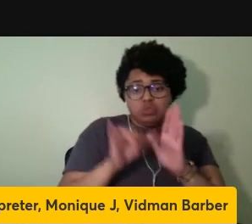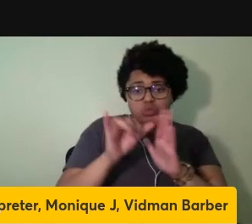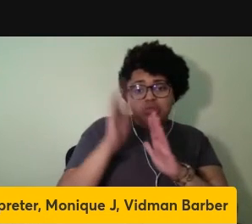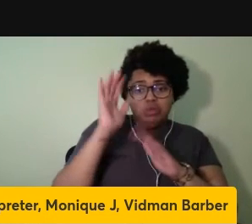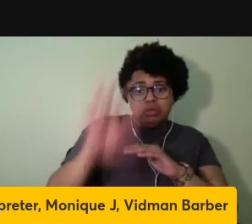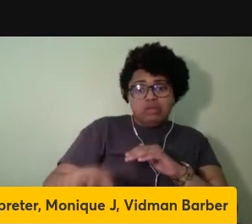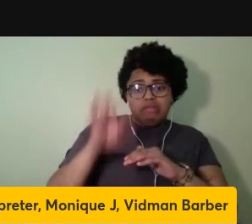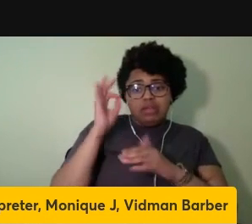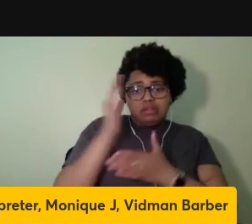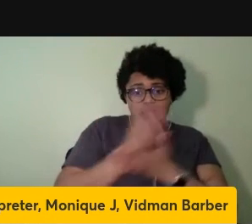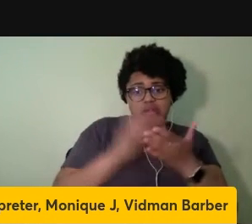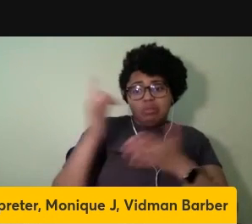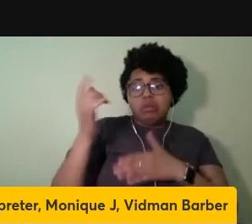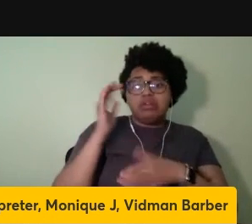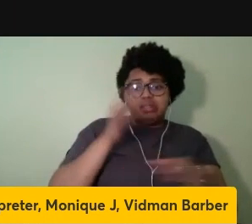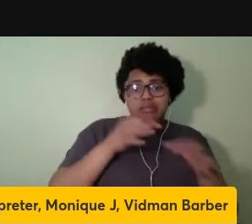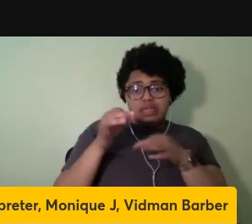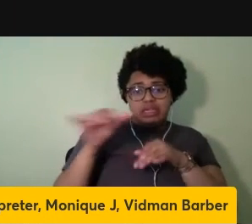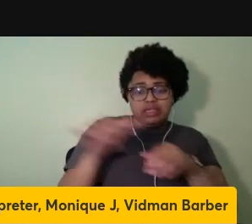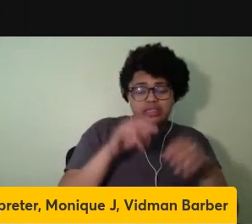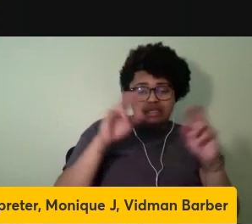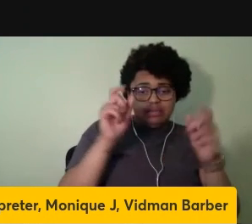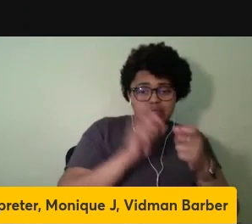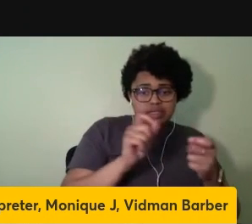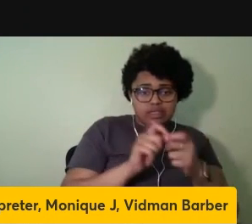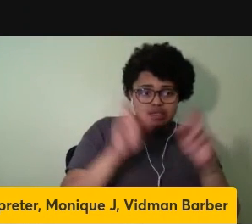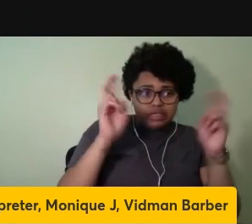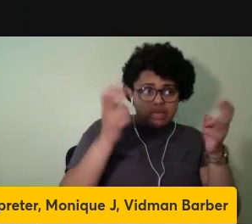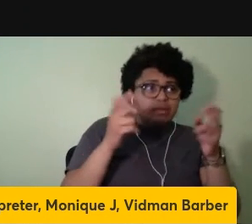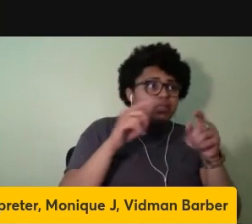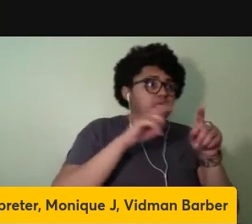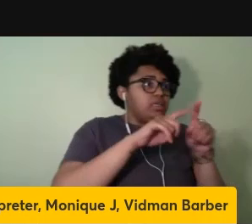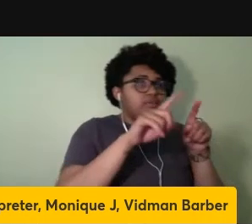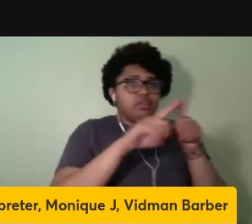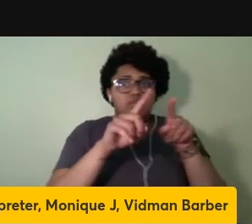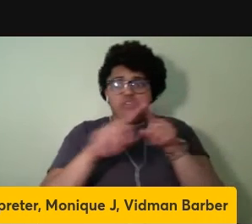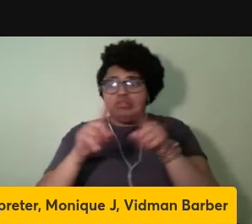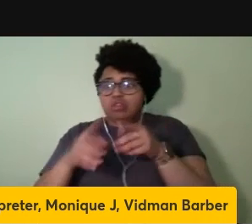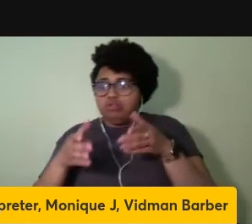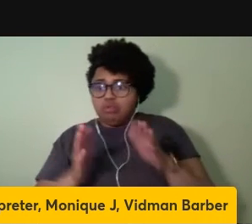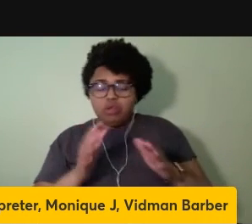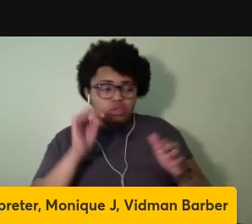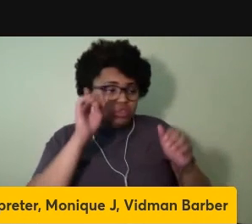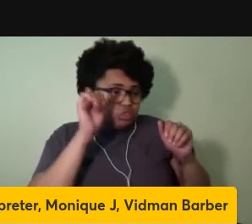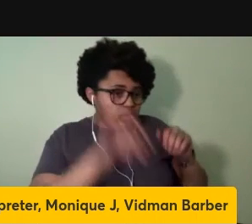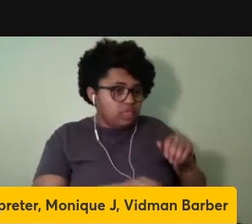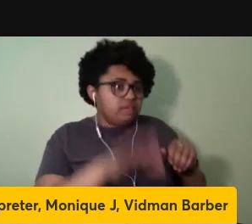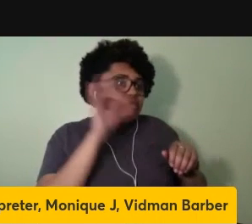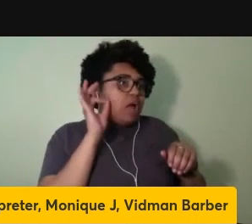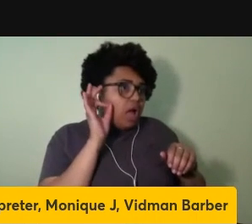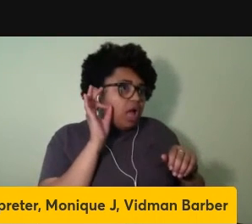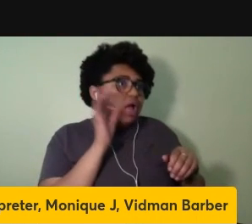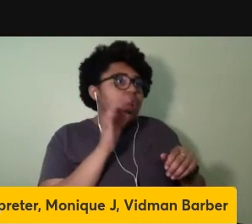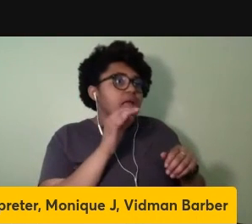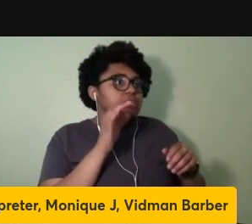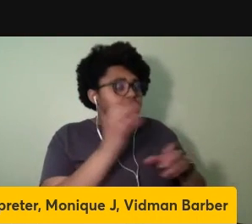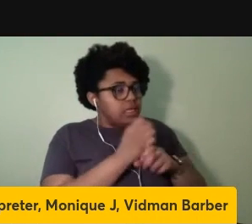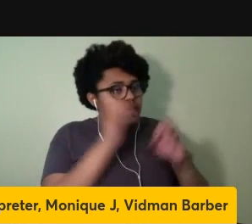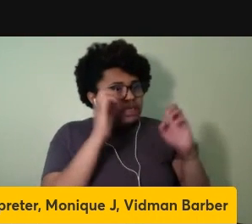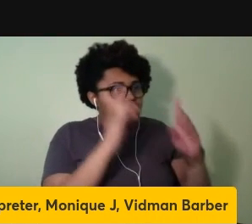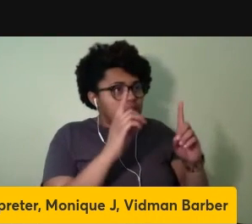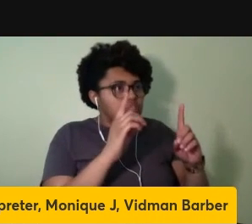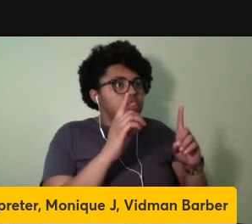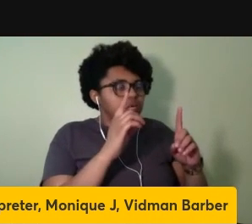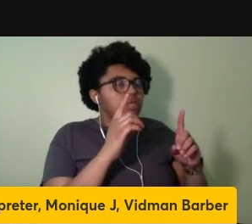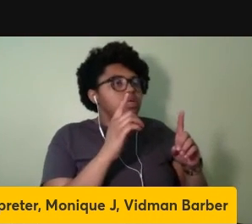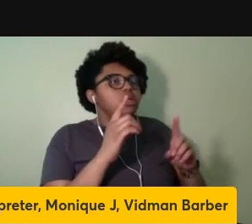someone explaining the same exact topic in 50 million different ways. And so you can get an education